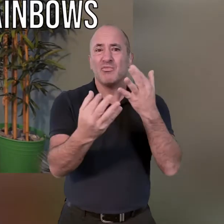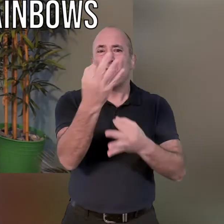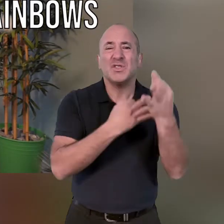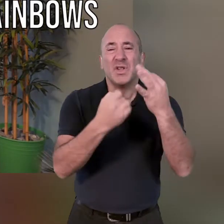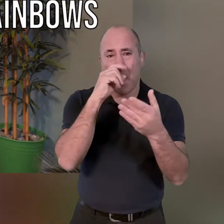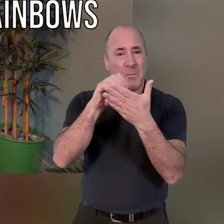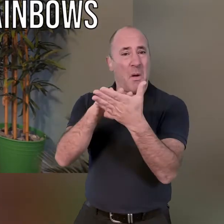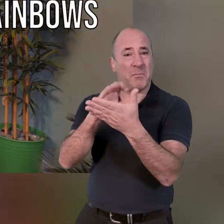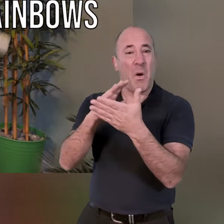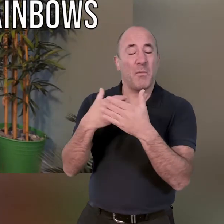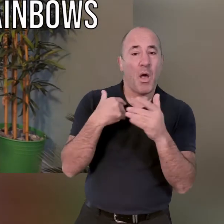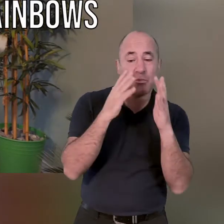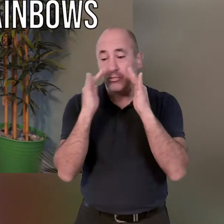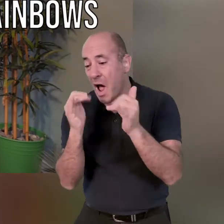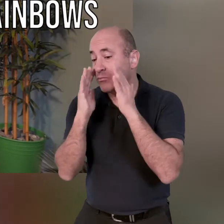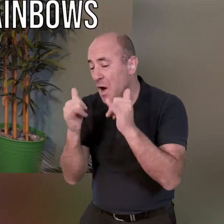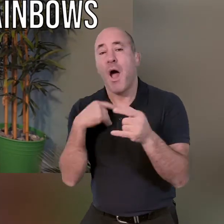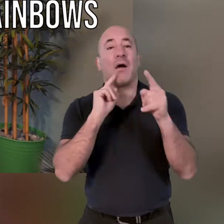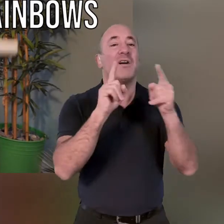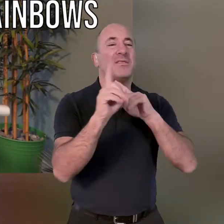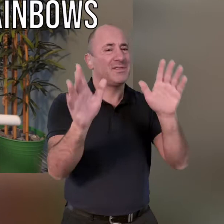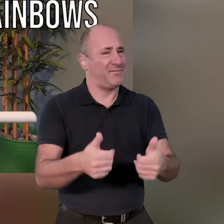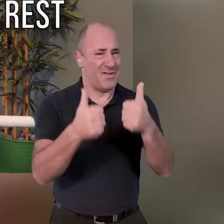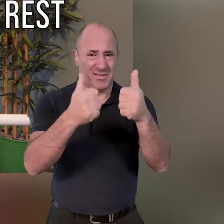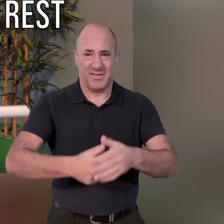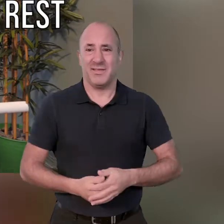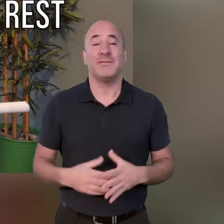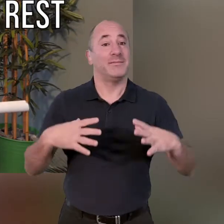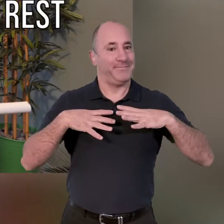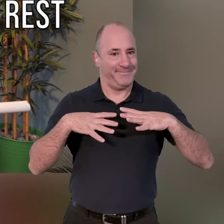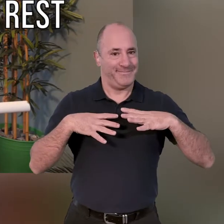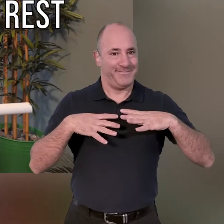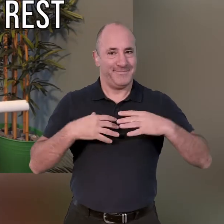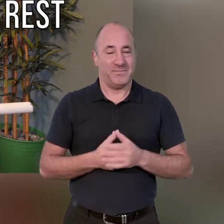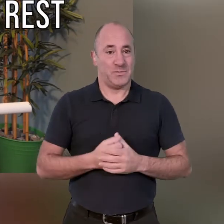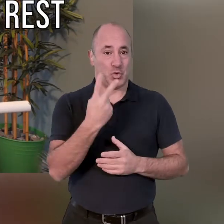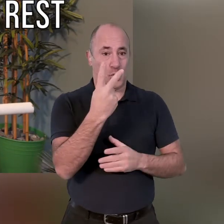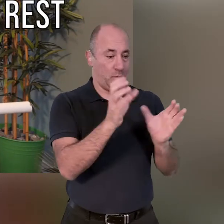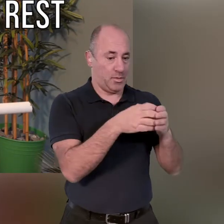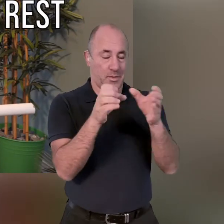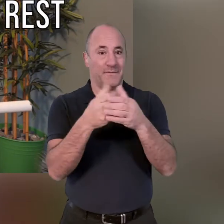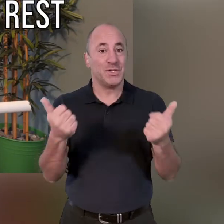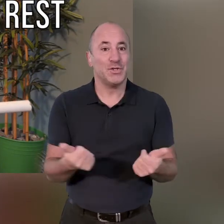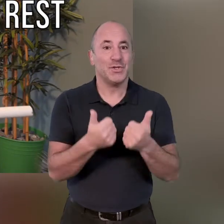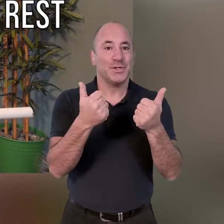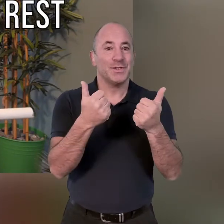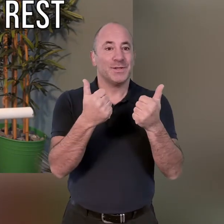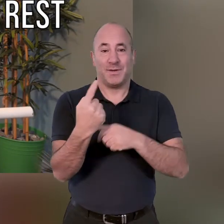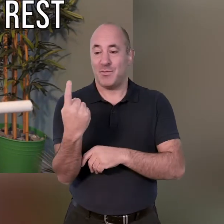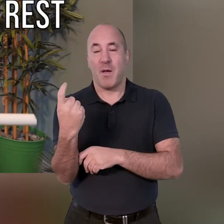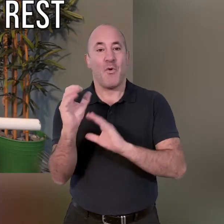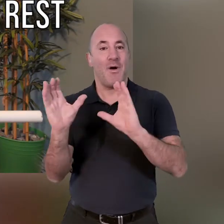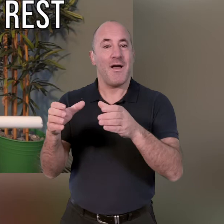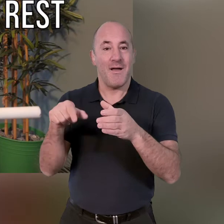please put them there and I will keep checking back and answering there. Resting there. That is 2 sets done. We have got 1 more set